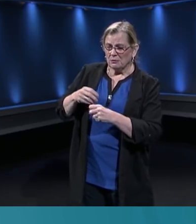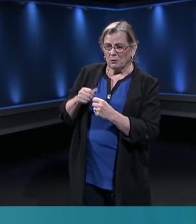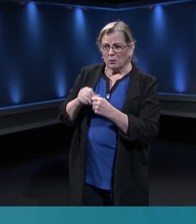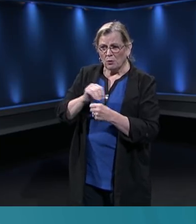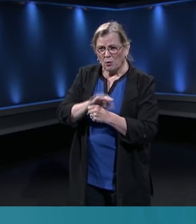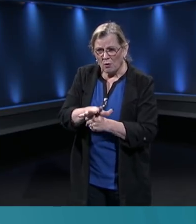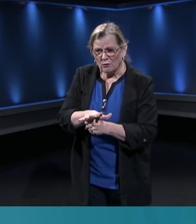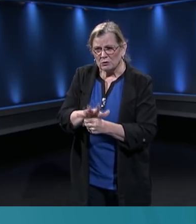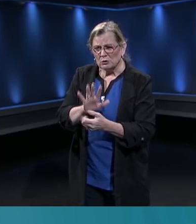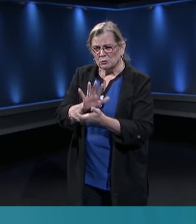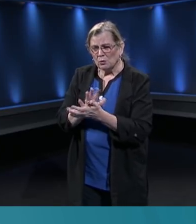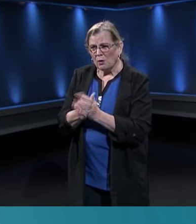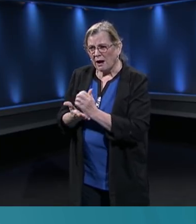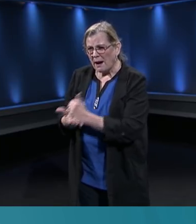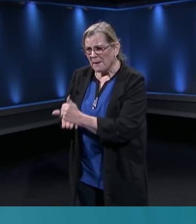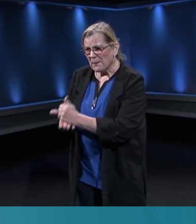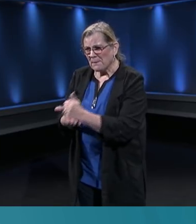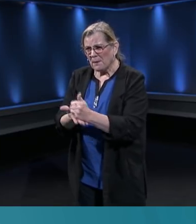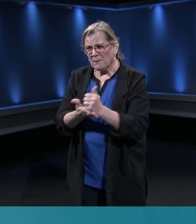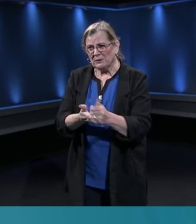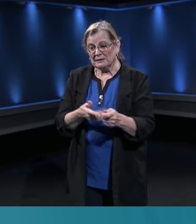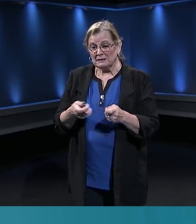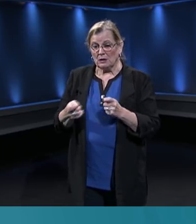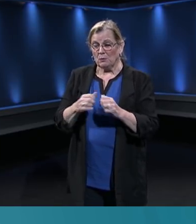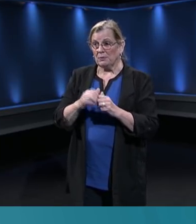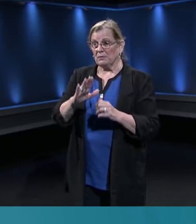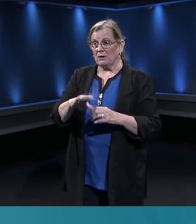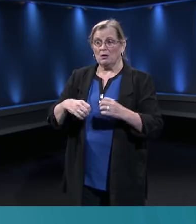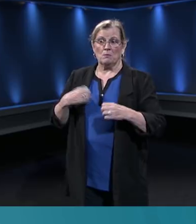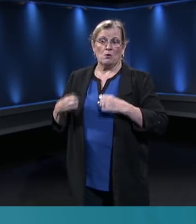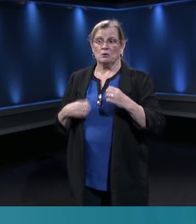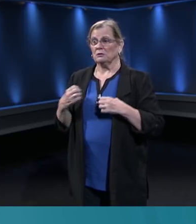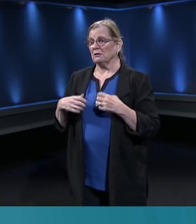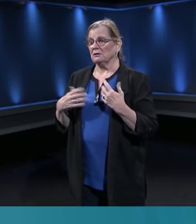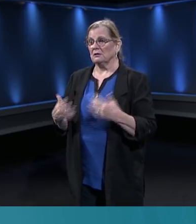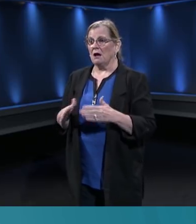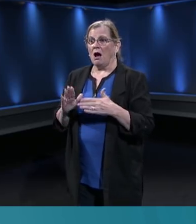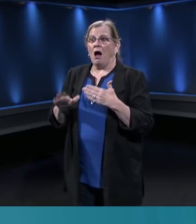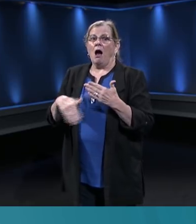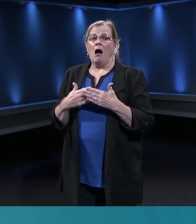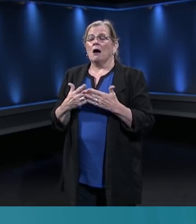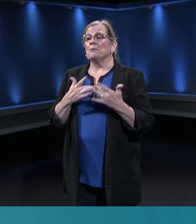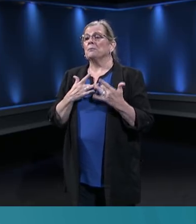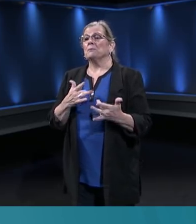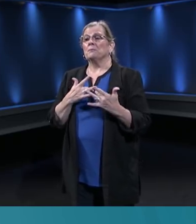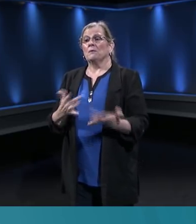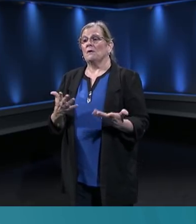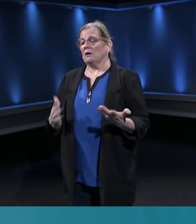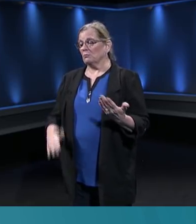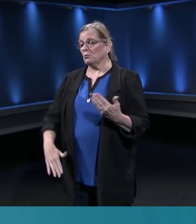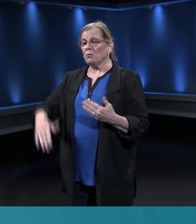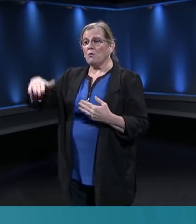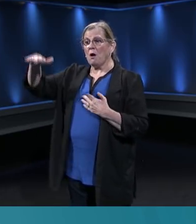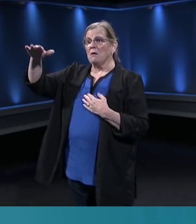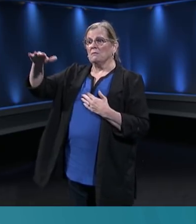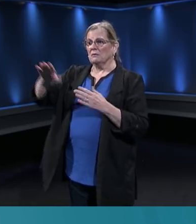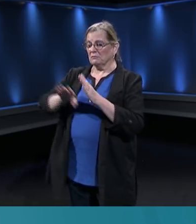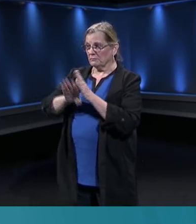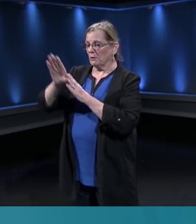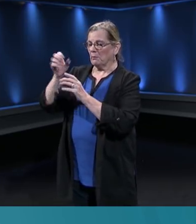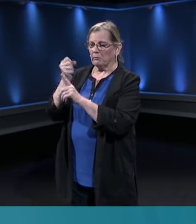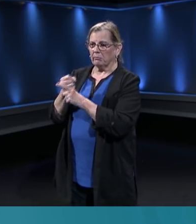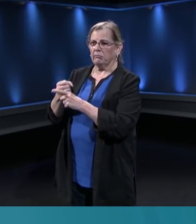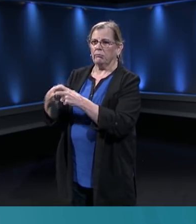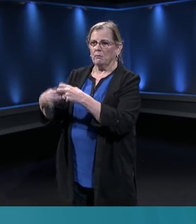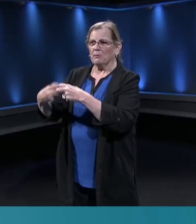all these emotions, let alone all the typical topics of child and adolescent development?